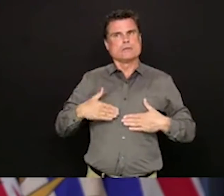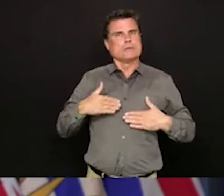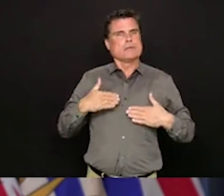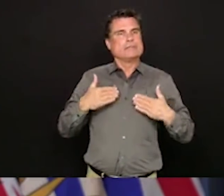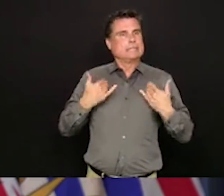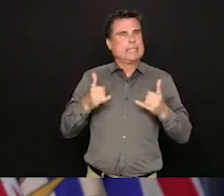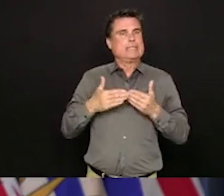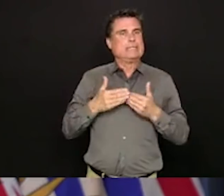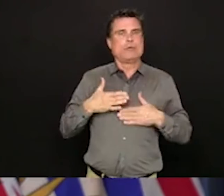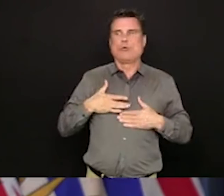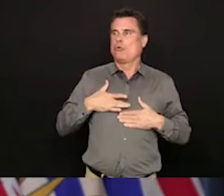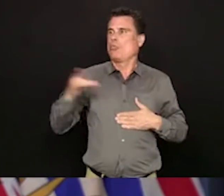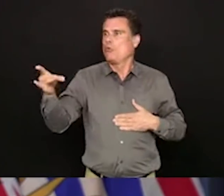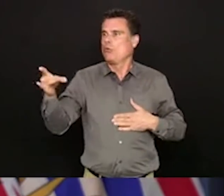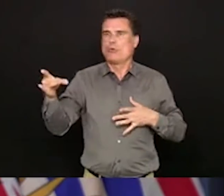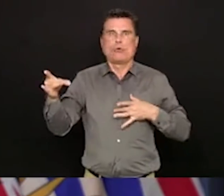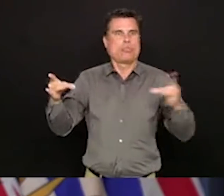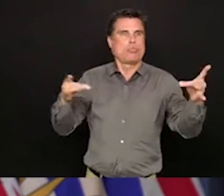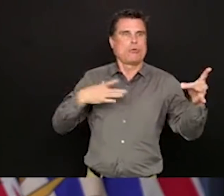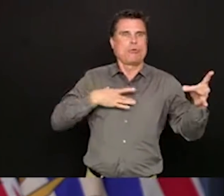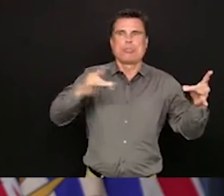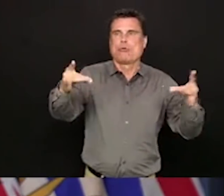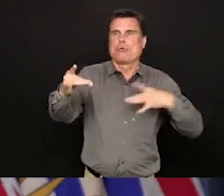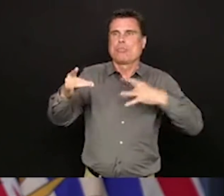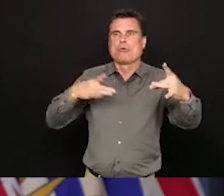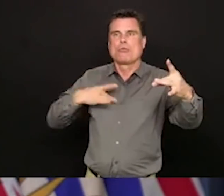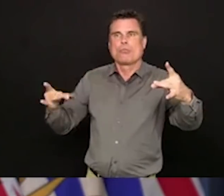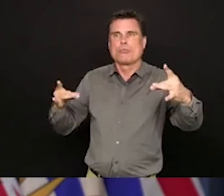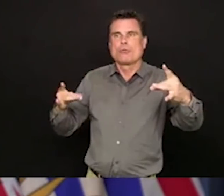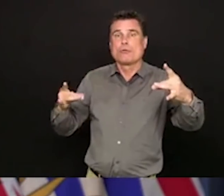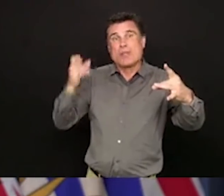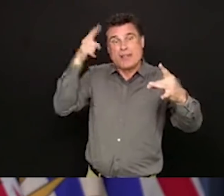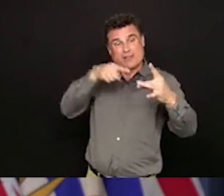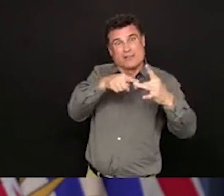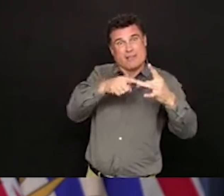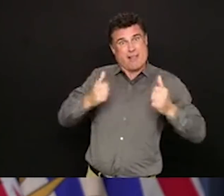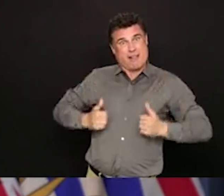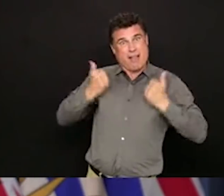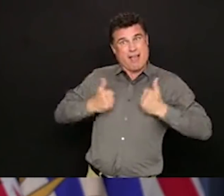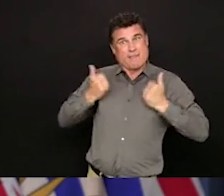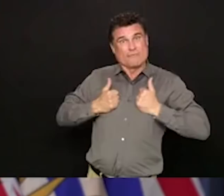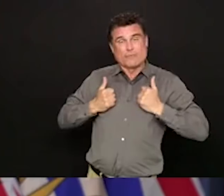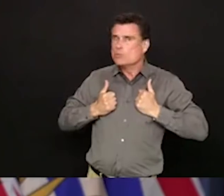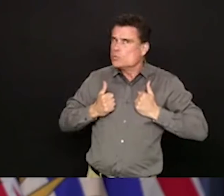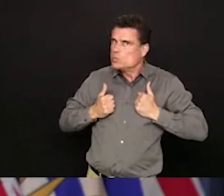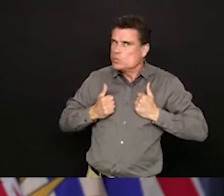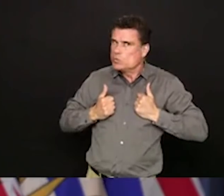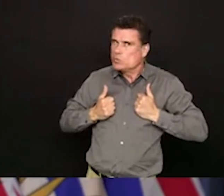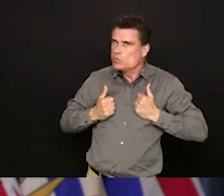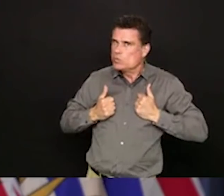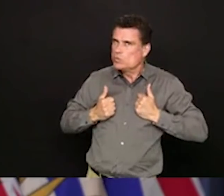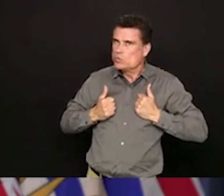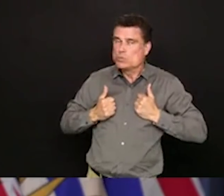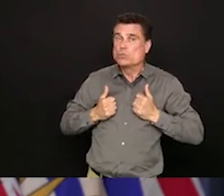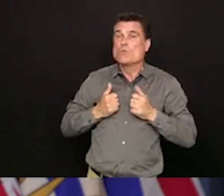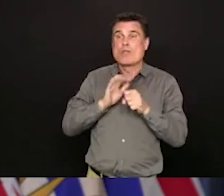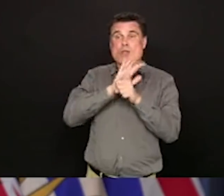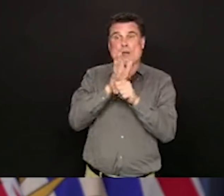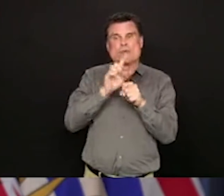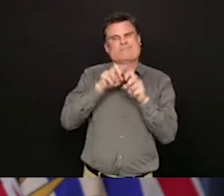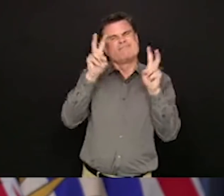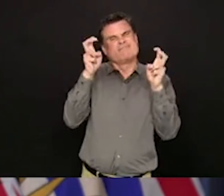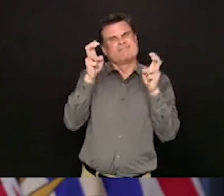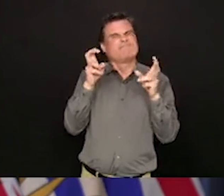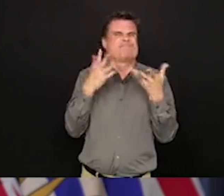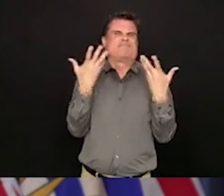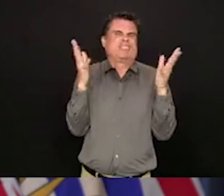to find live virus after 8 days from symptom onset. Once people's symptoms had resolved.